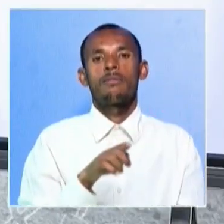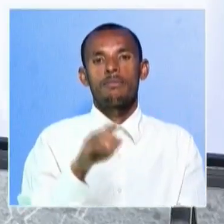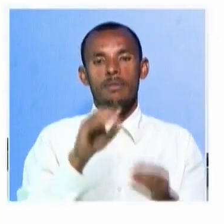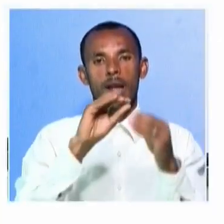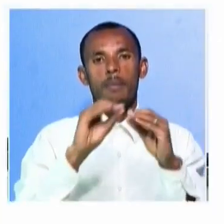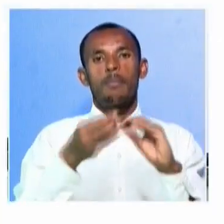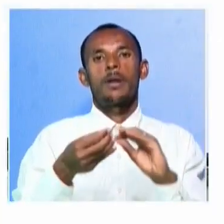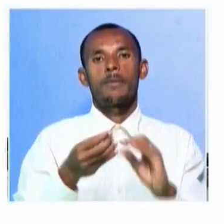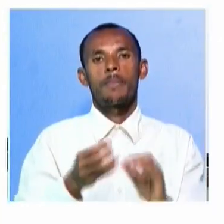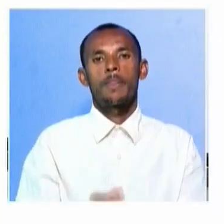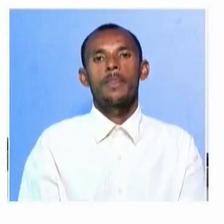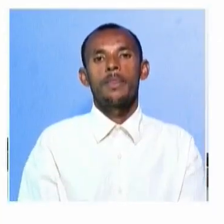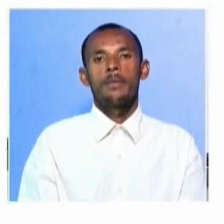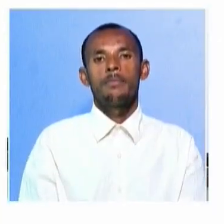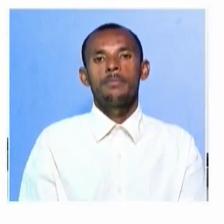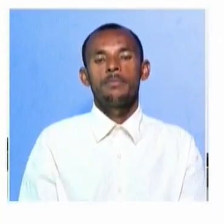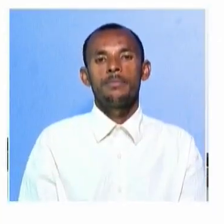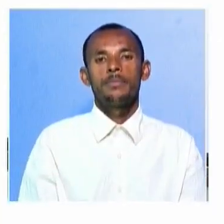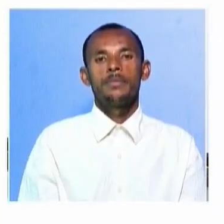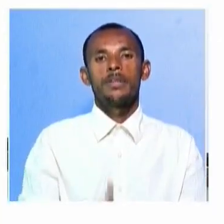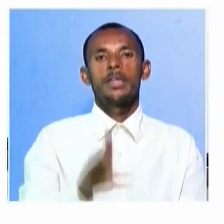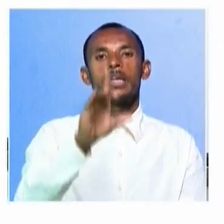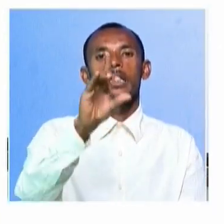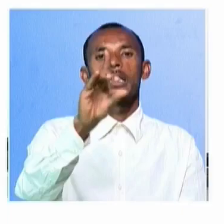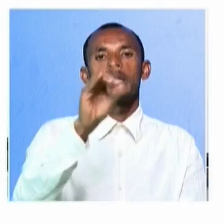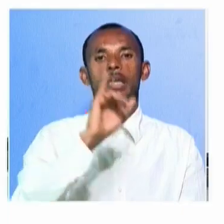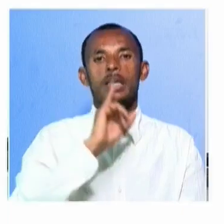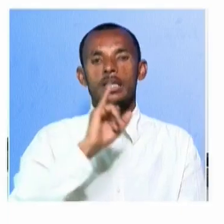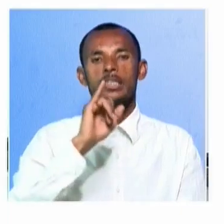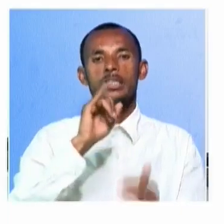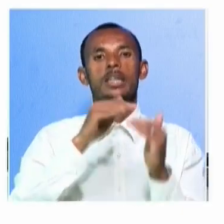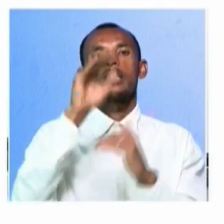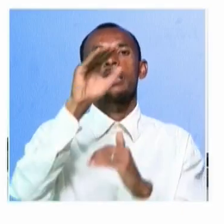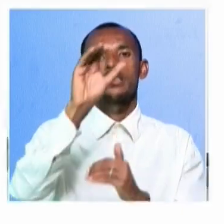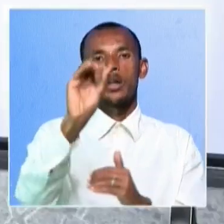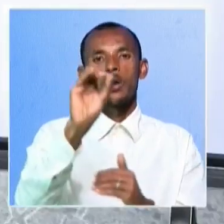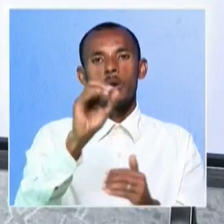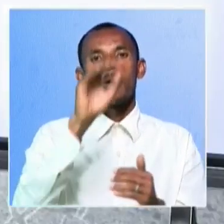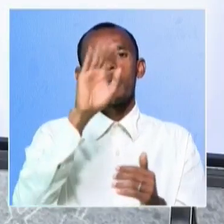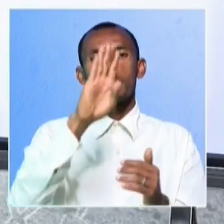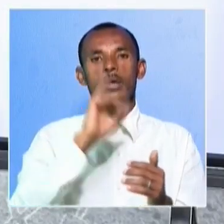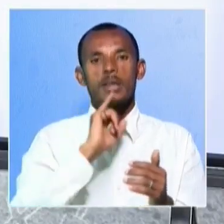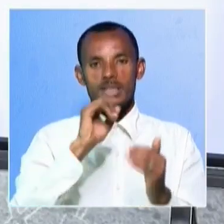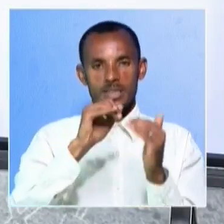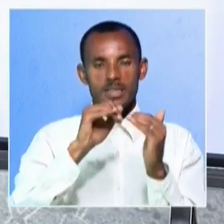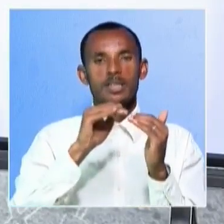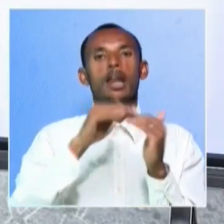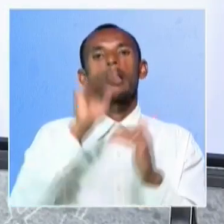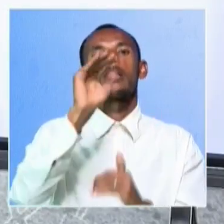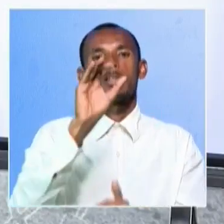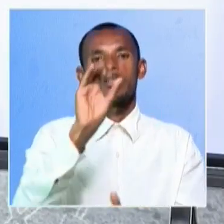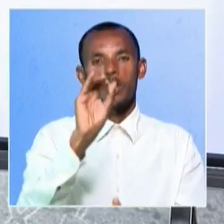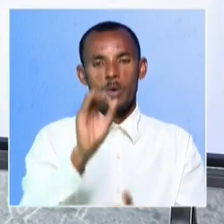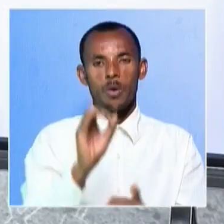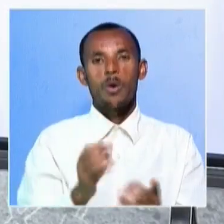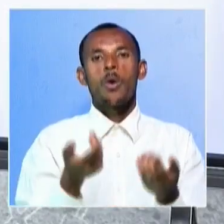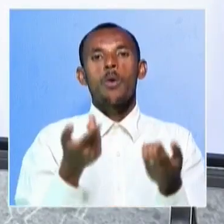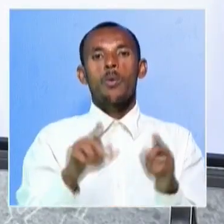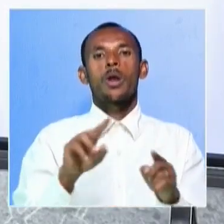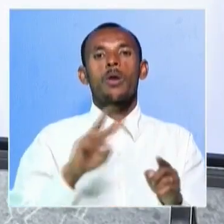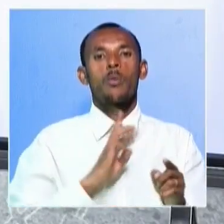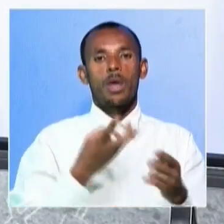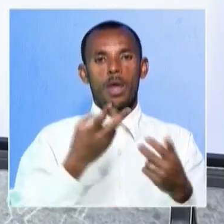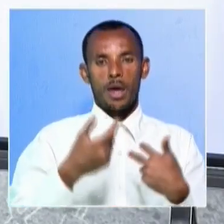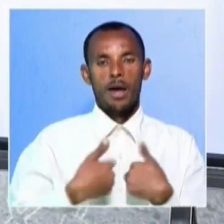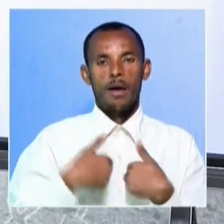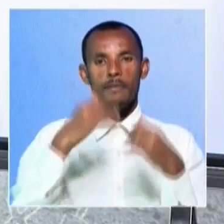numbers. Say d is greater than 0 and b is greater than 0. That means whenever we have